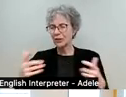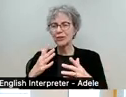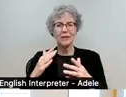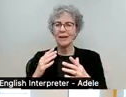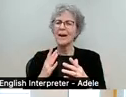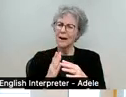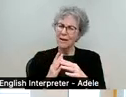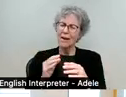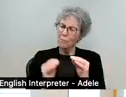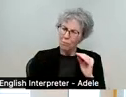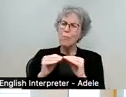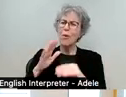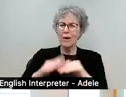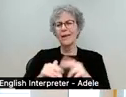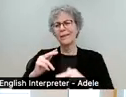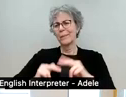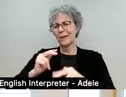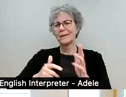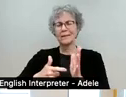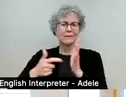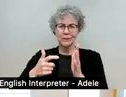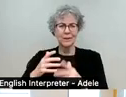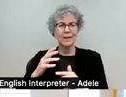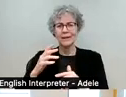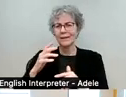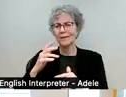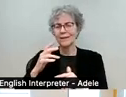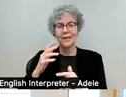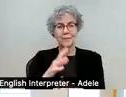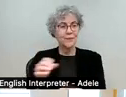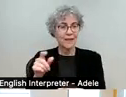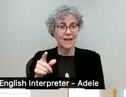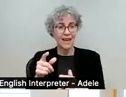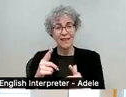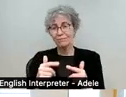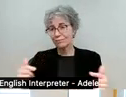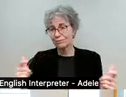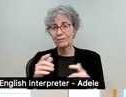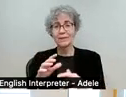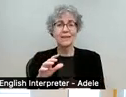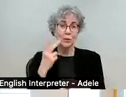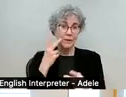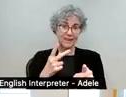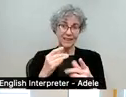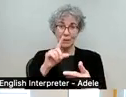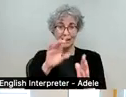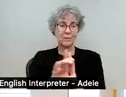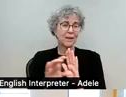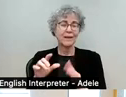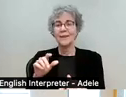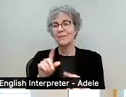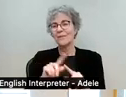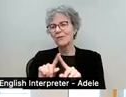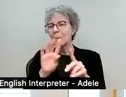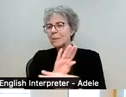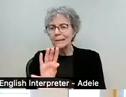also have the podium there, as you can see, the sort of graphics, or there'll be a range of commercial and community event space as